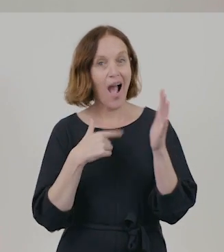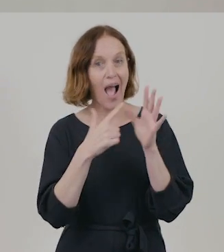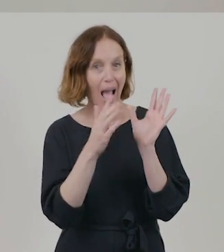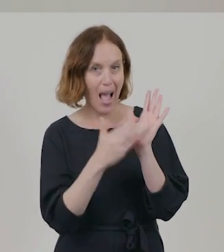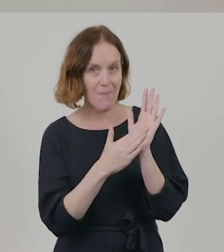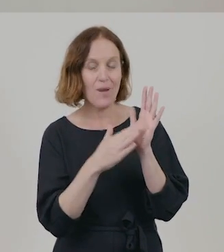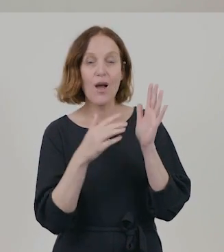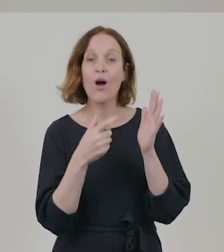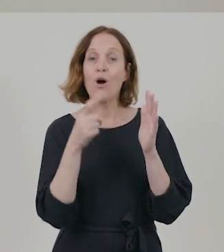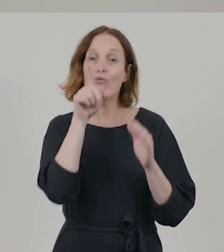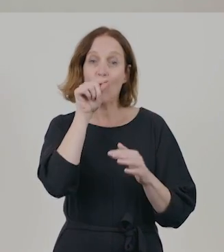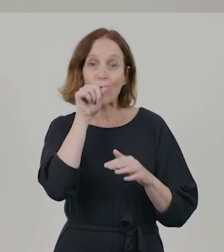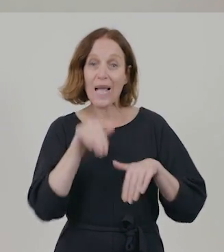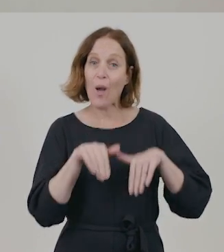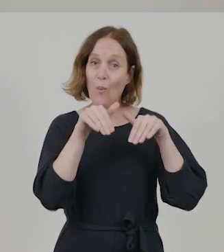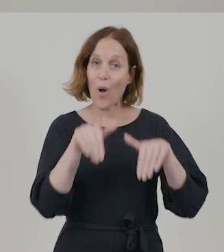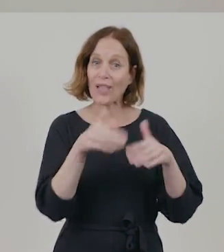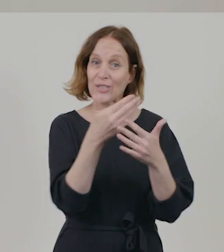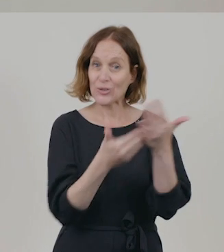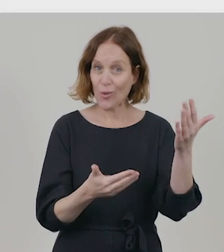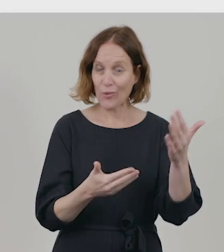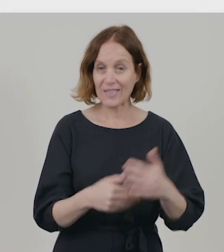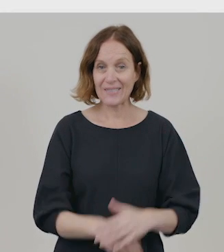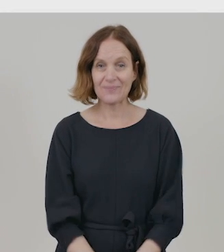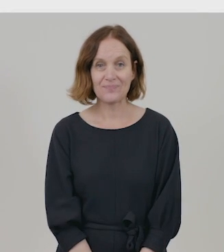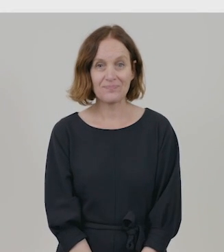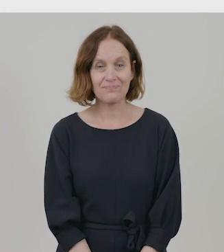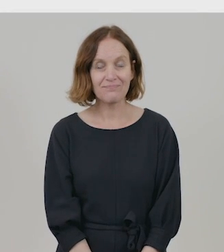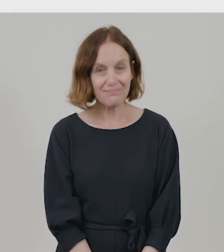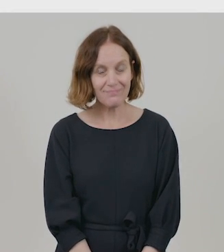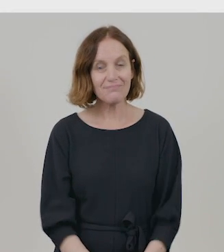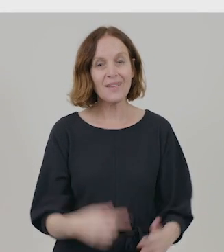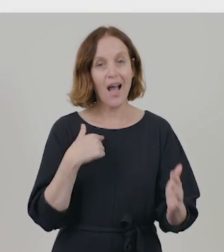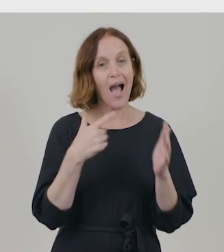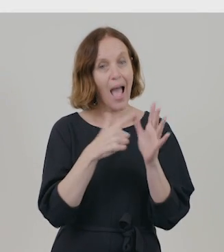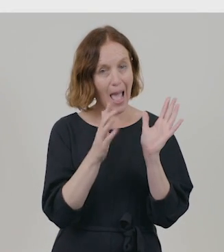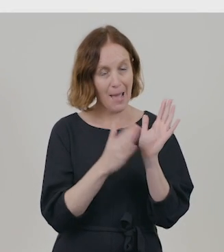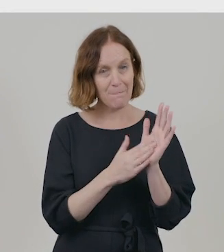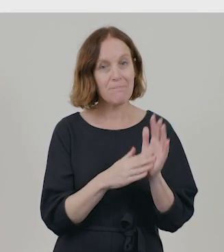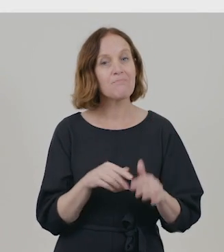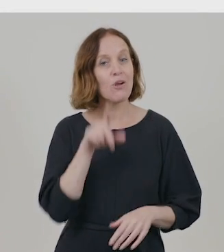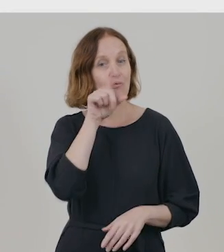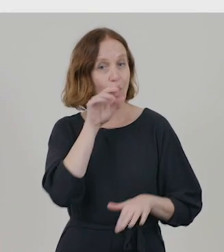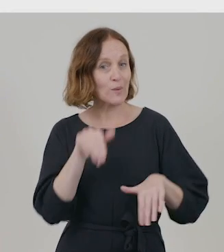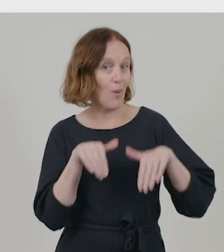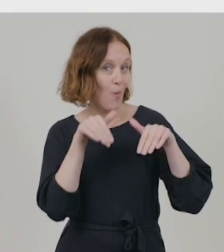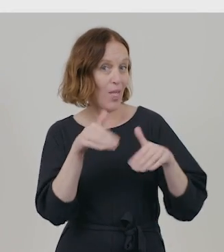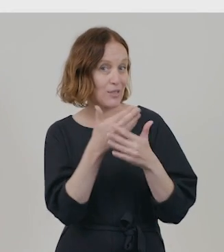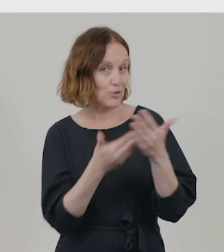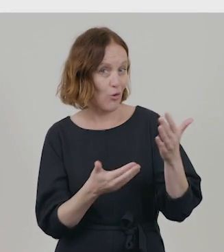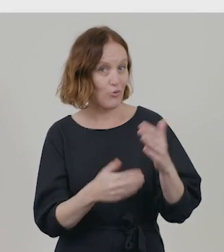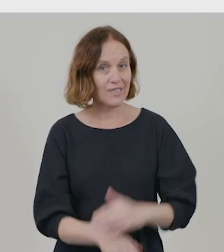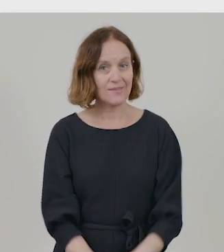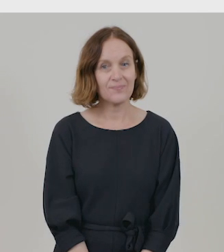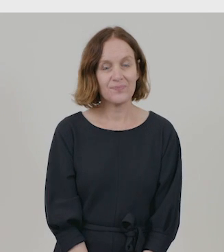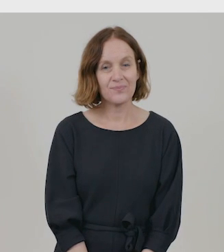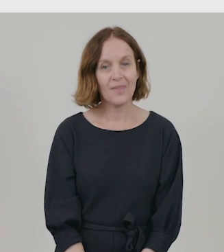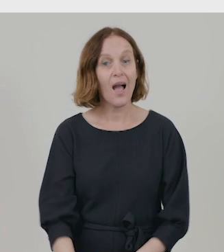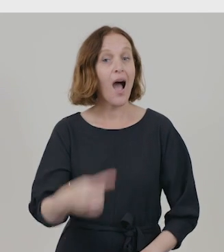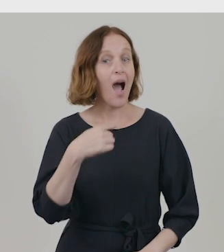I can see a rosella holding berries in its beak. What's happening in the